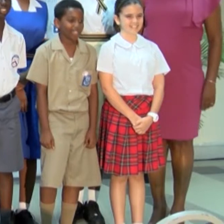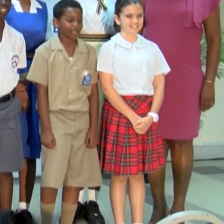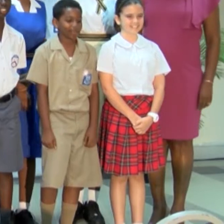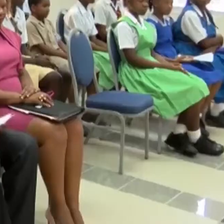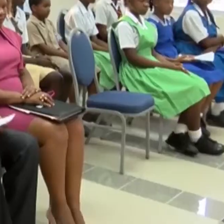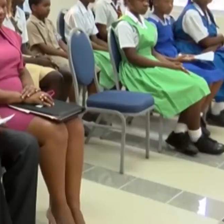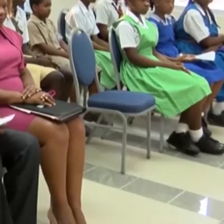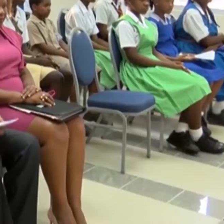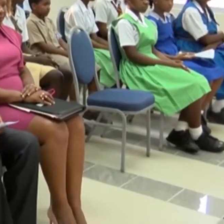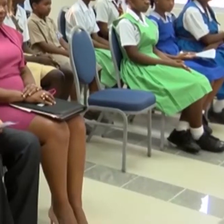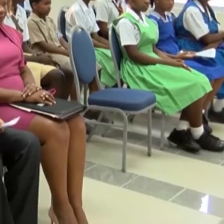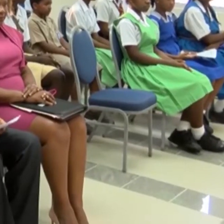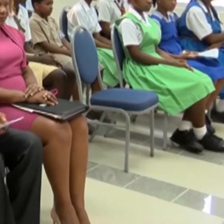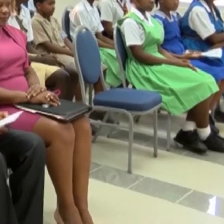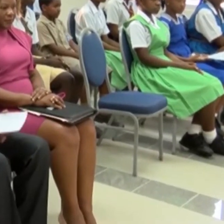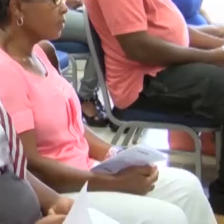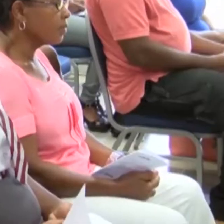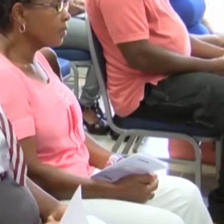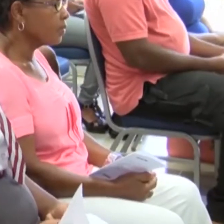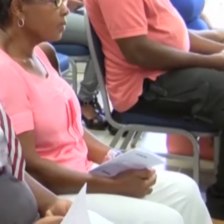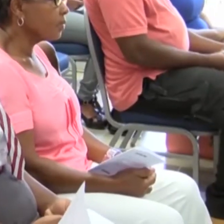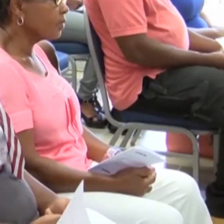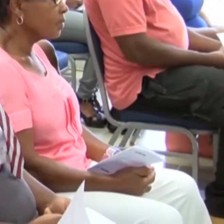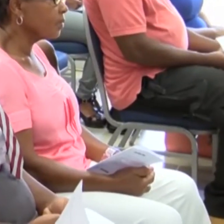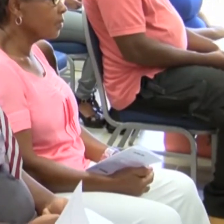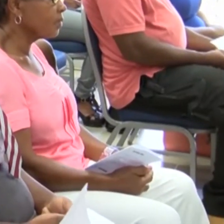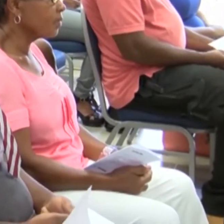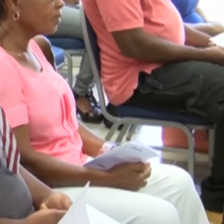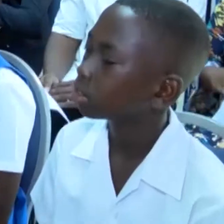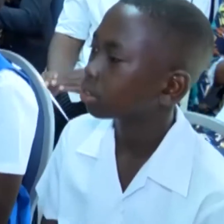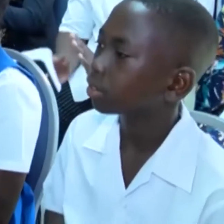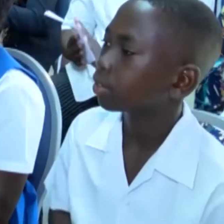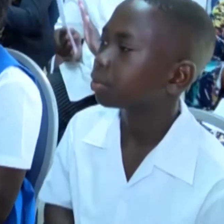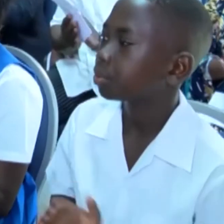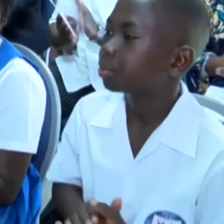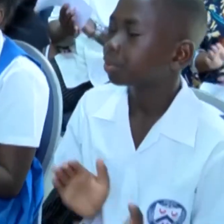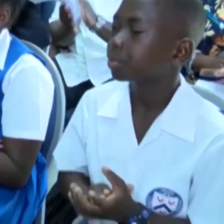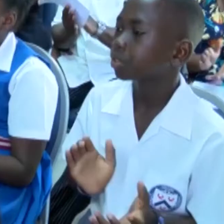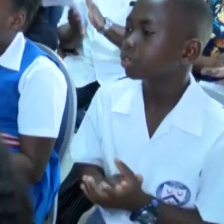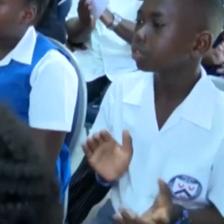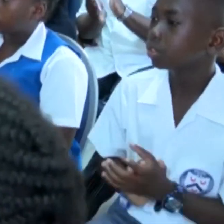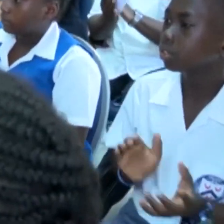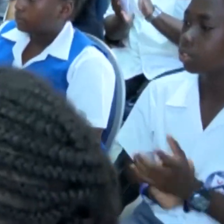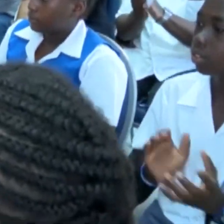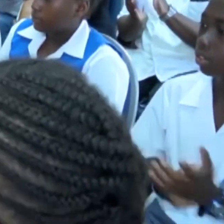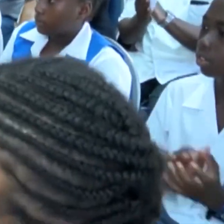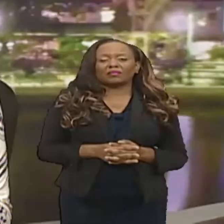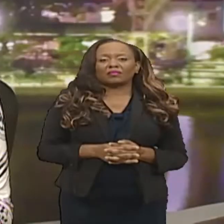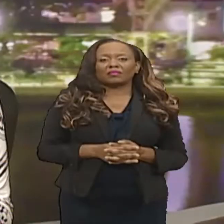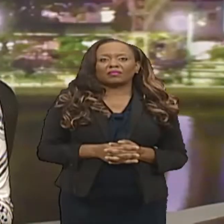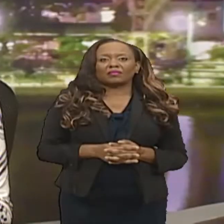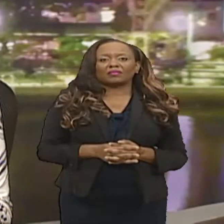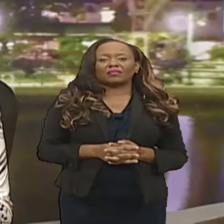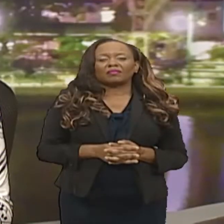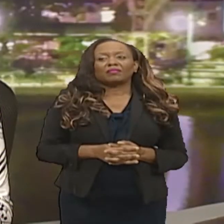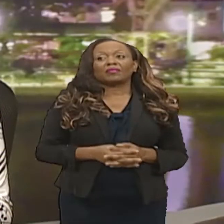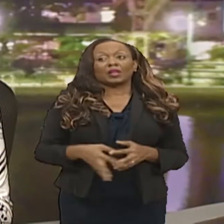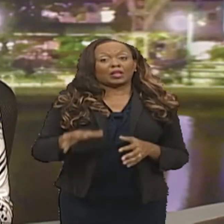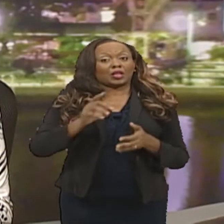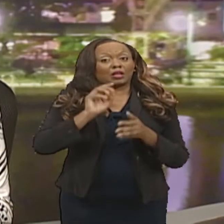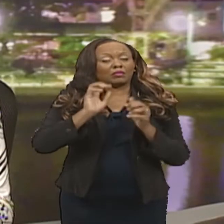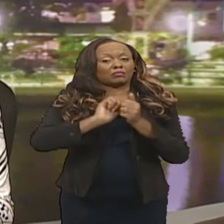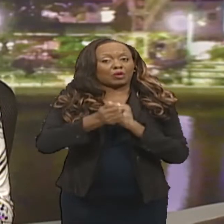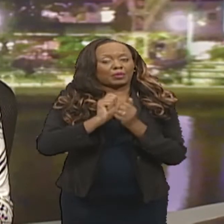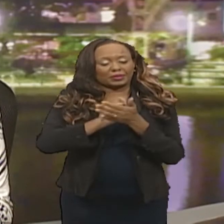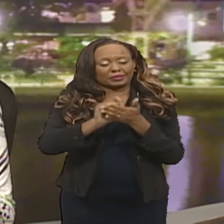Cruise Association essay and poster competitions. 12 primary and secondary school students collected their awards for